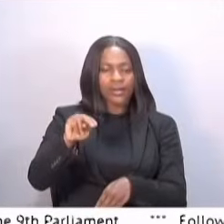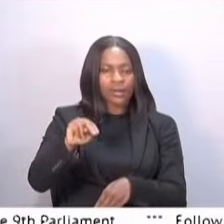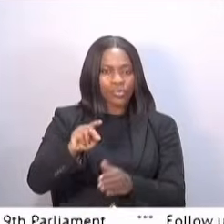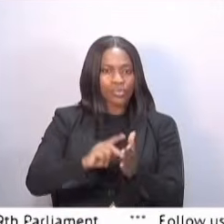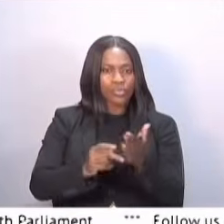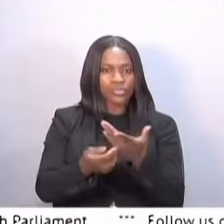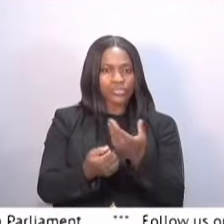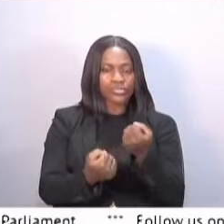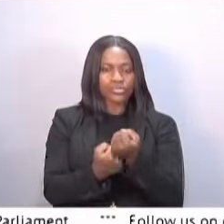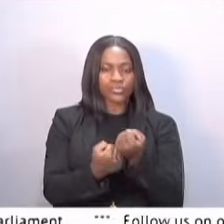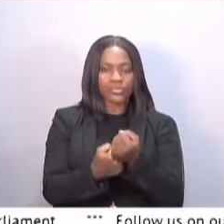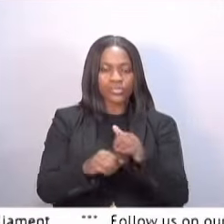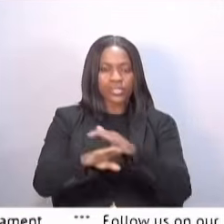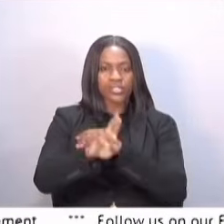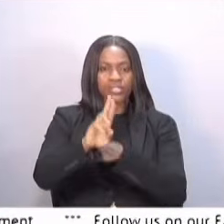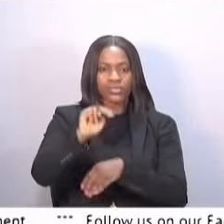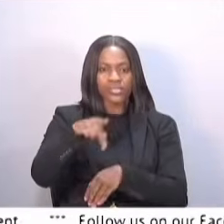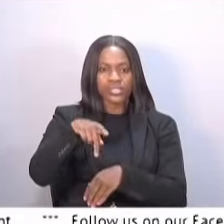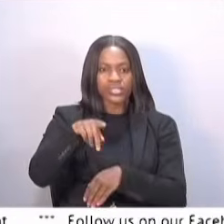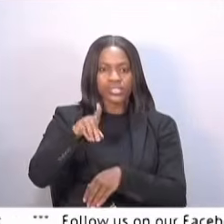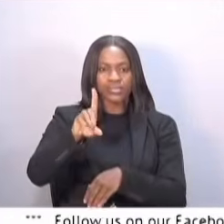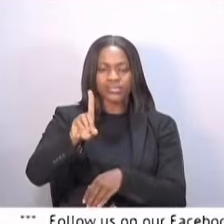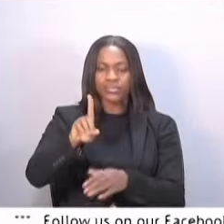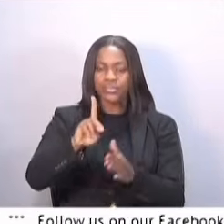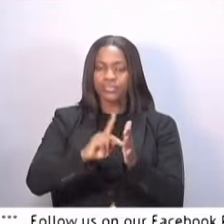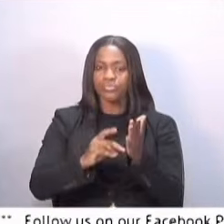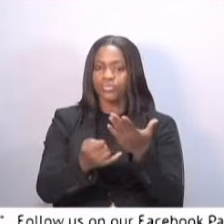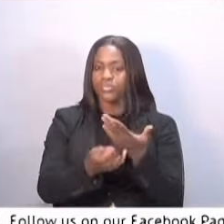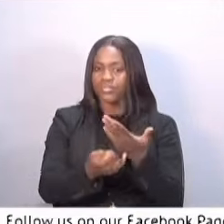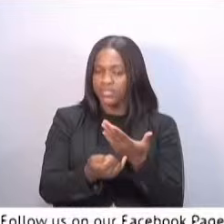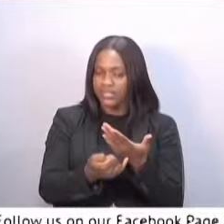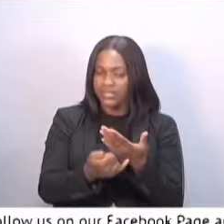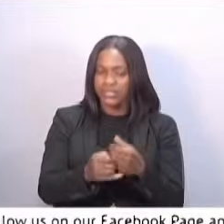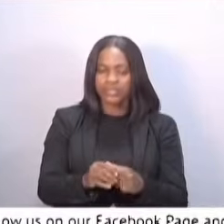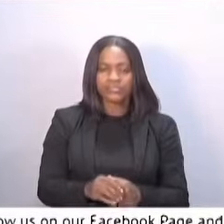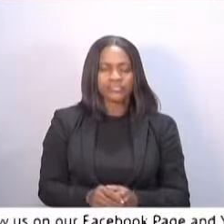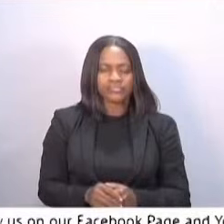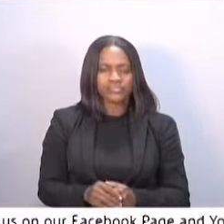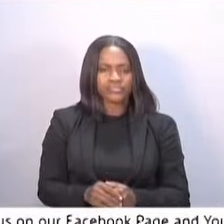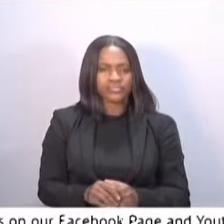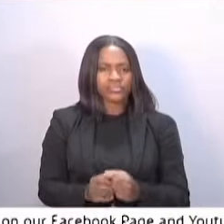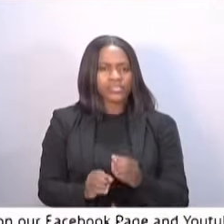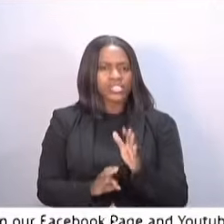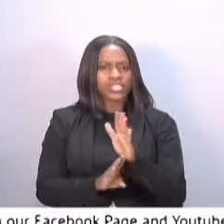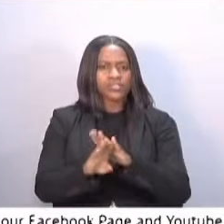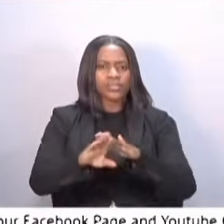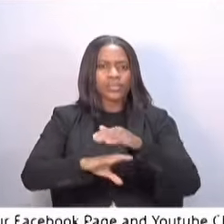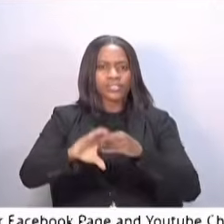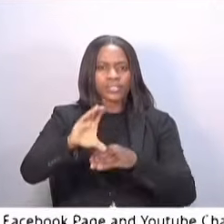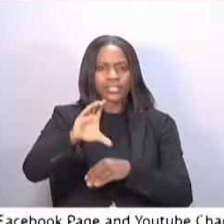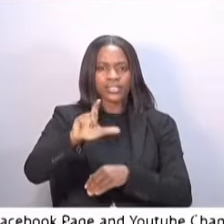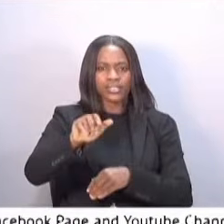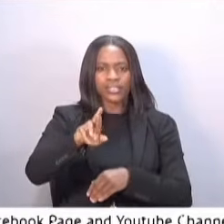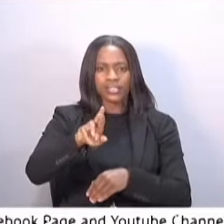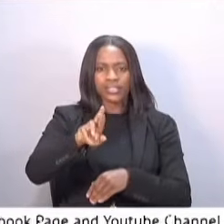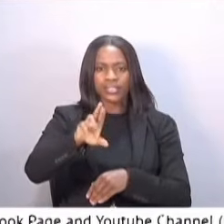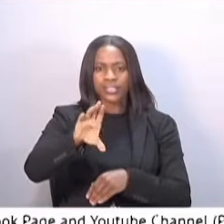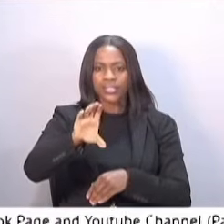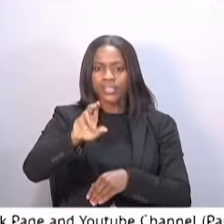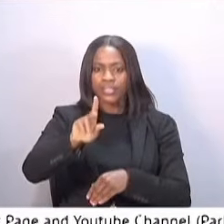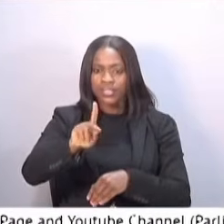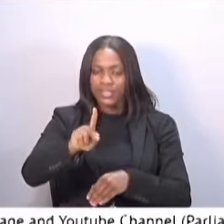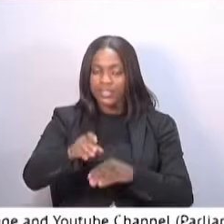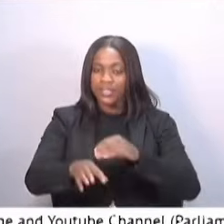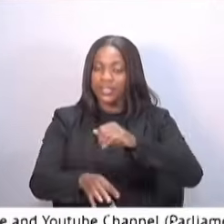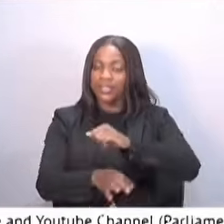support, carbon market projects are being developed under the Click Foundation, alternative wet